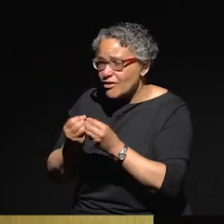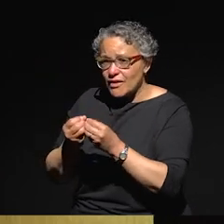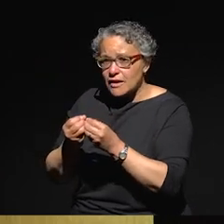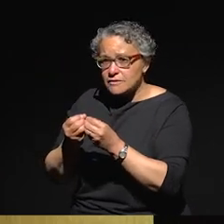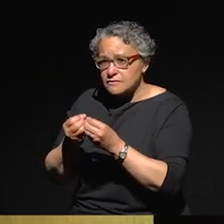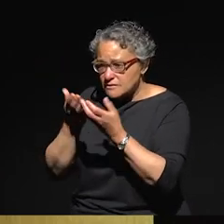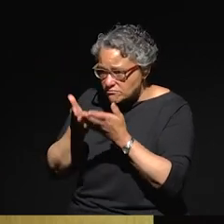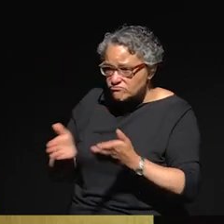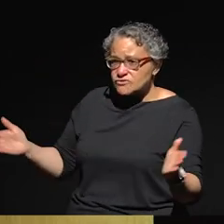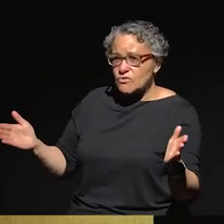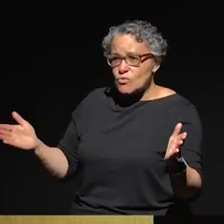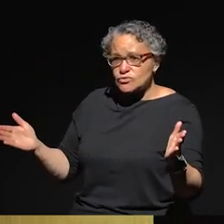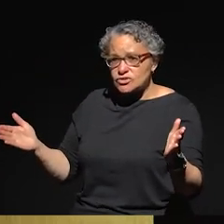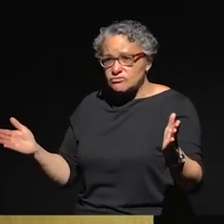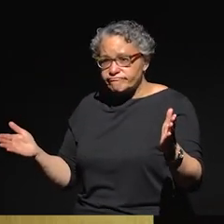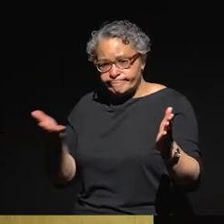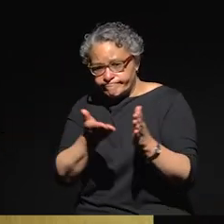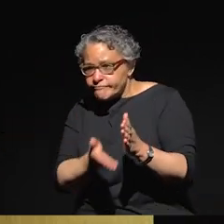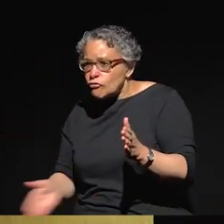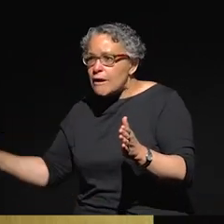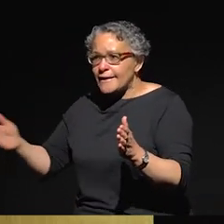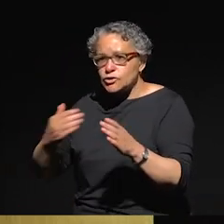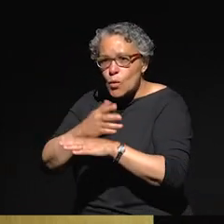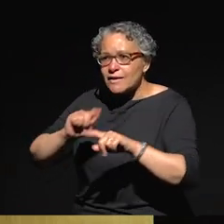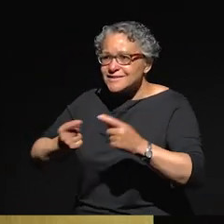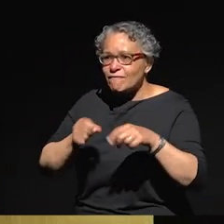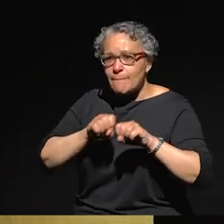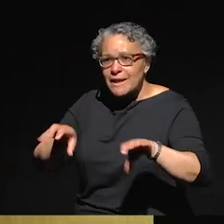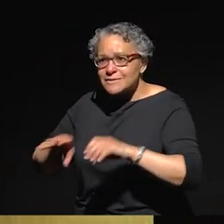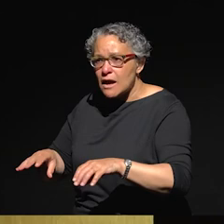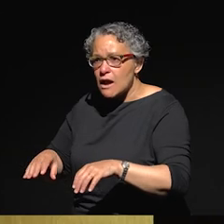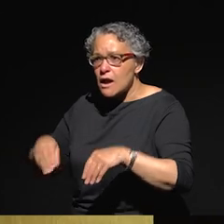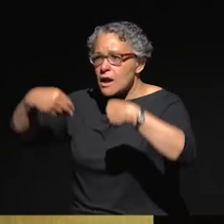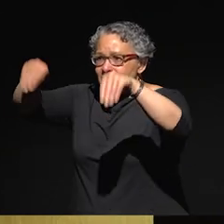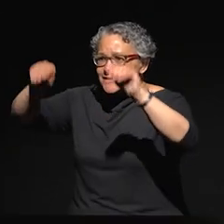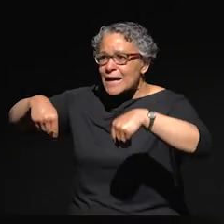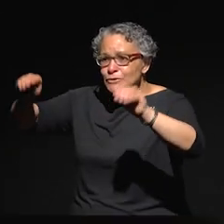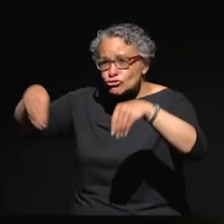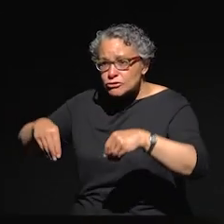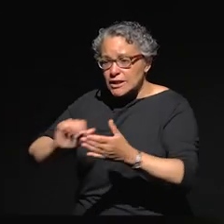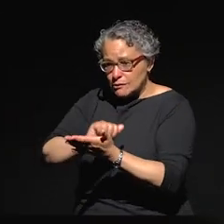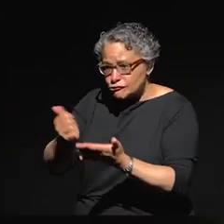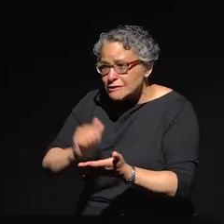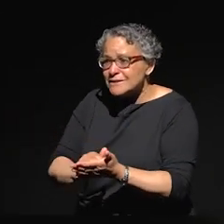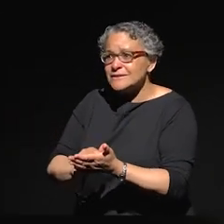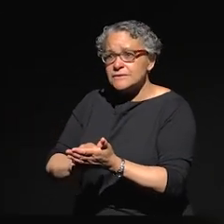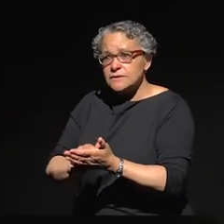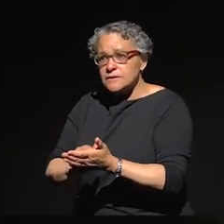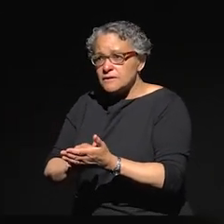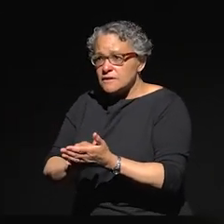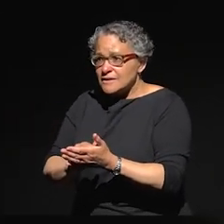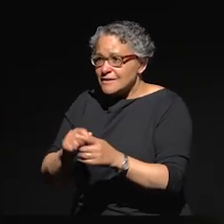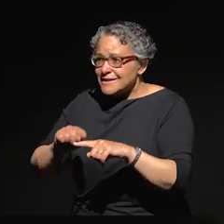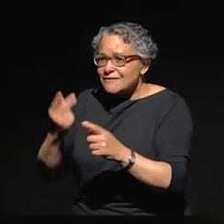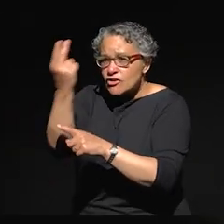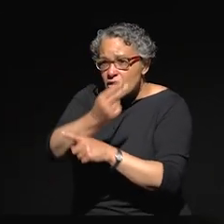of works in a variety of media, from tapestry, as I said, to prints, to applied arts.